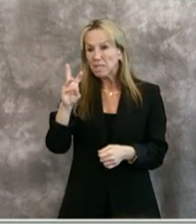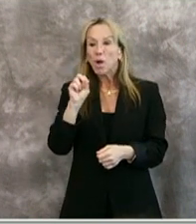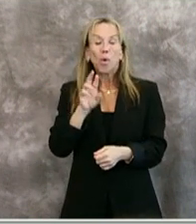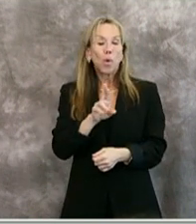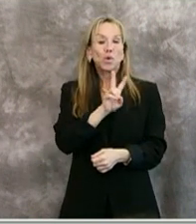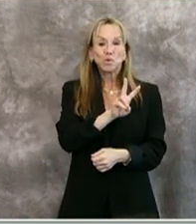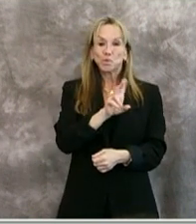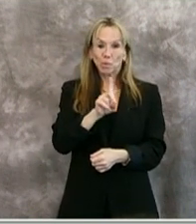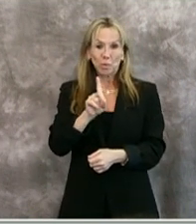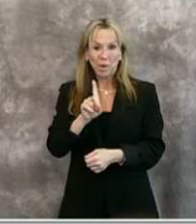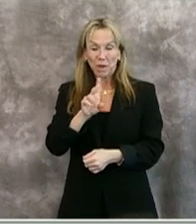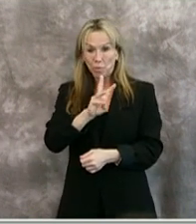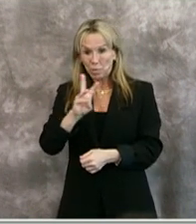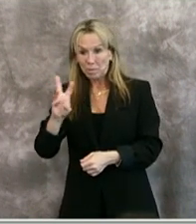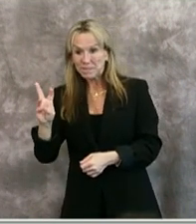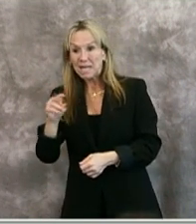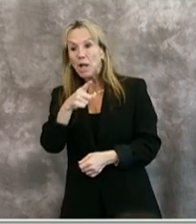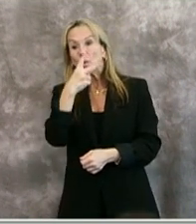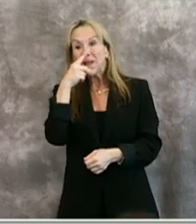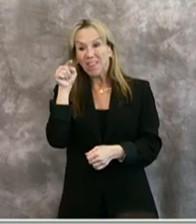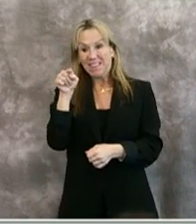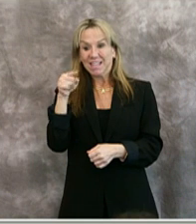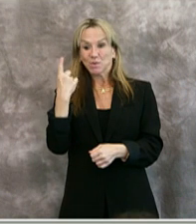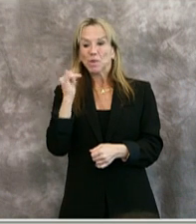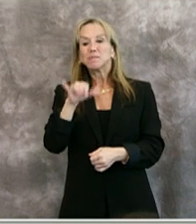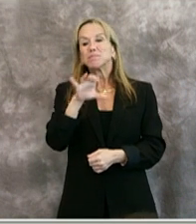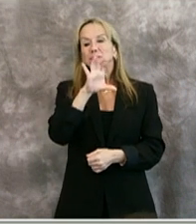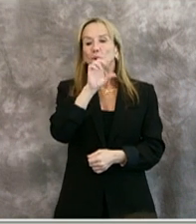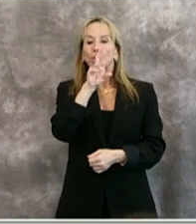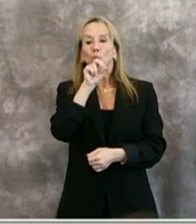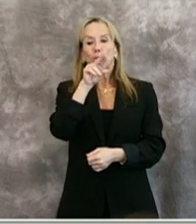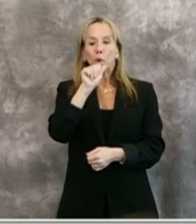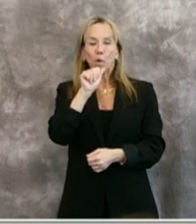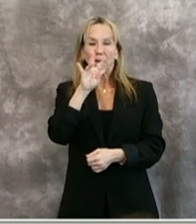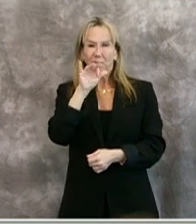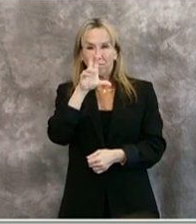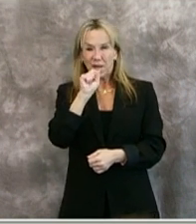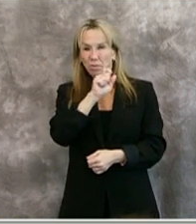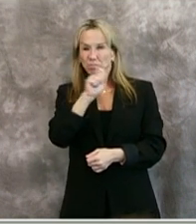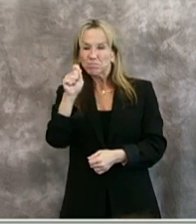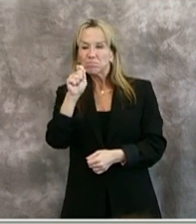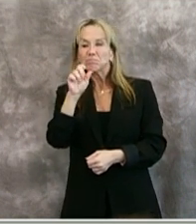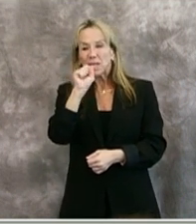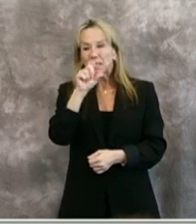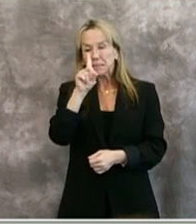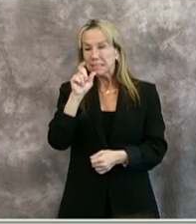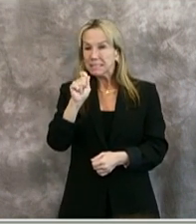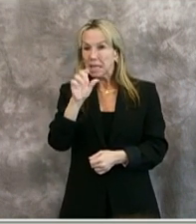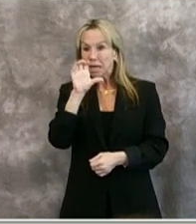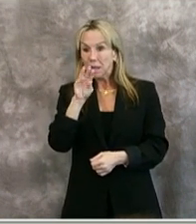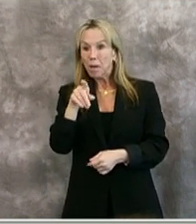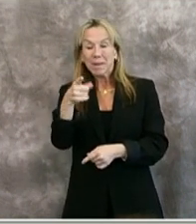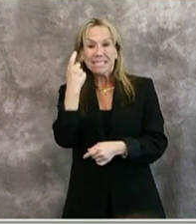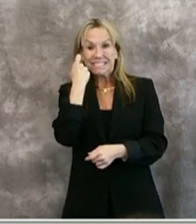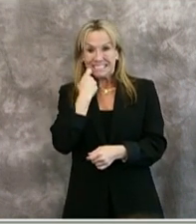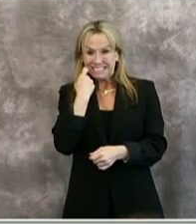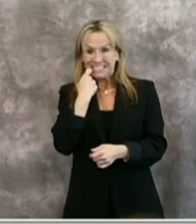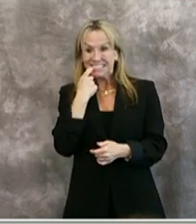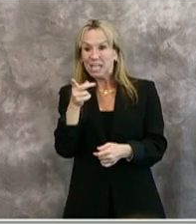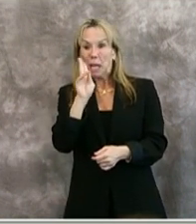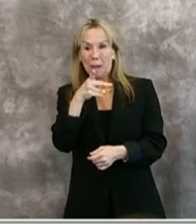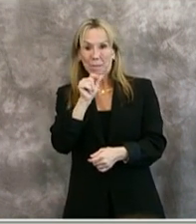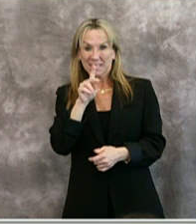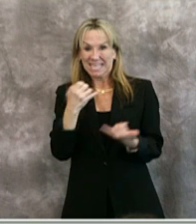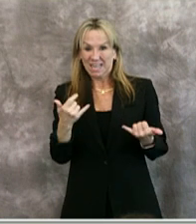one you're seeing is the coronavirussd.com. And it was actually updated as this press conference began.